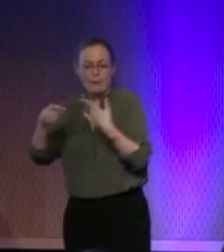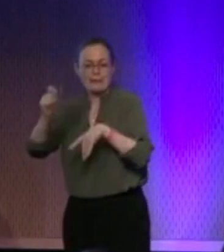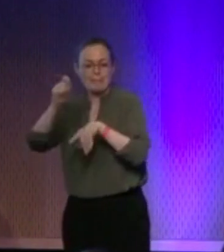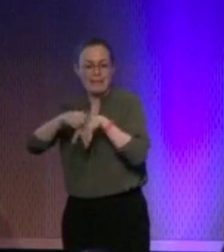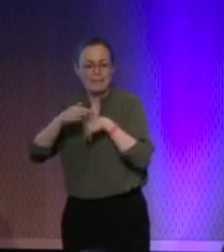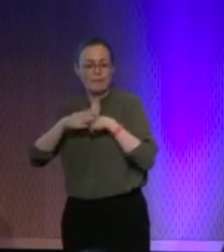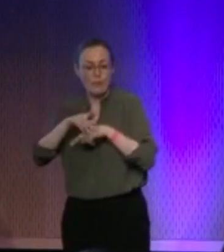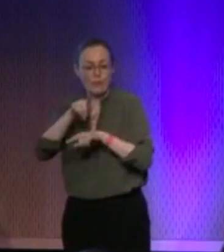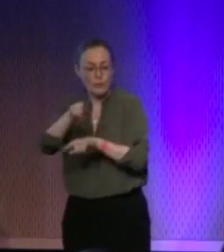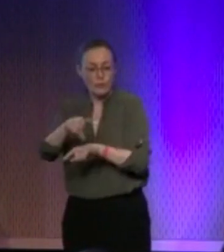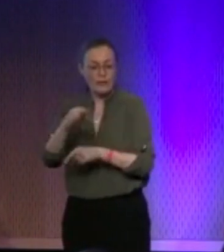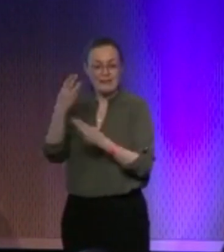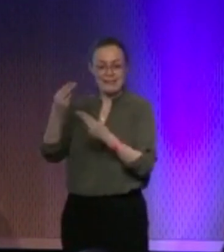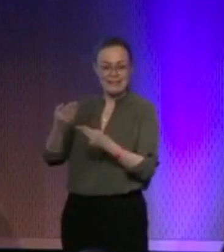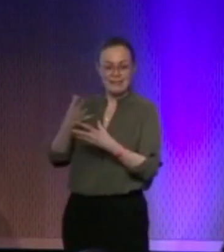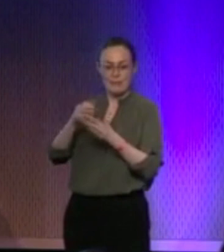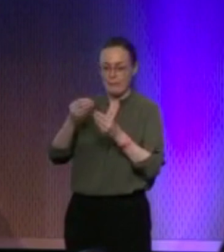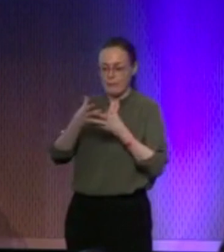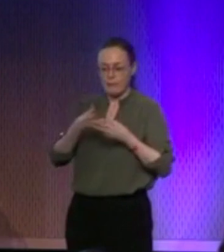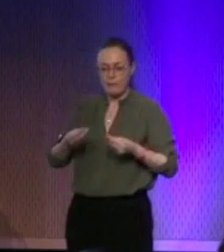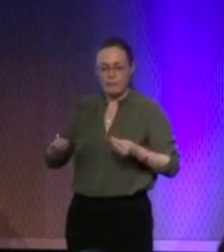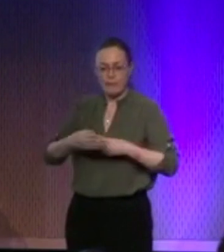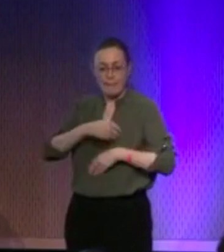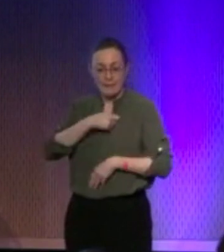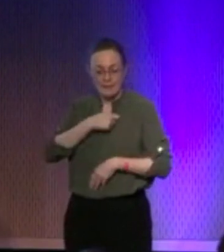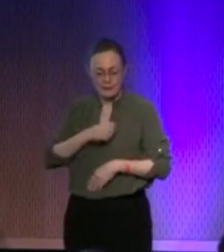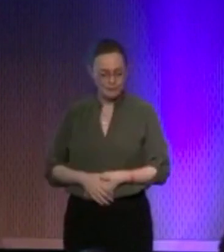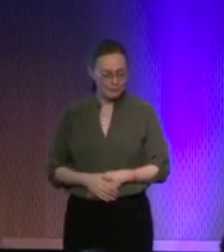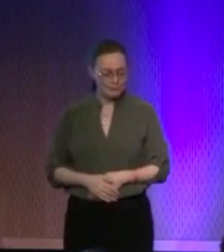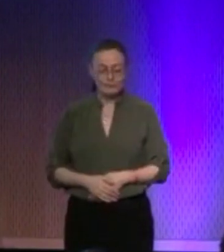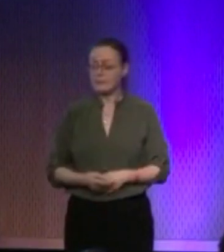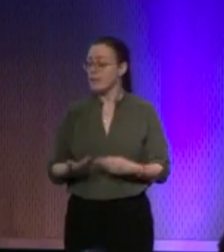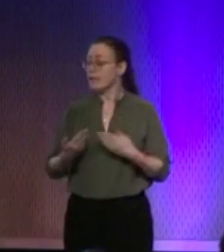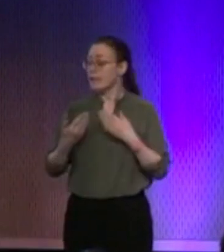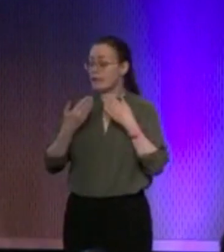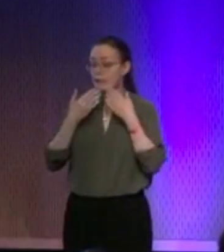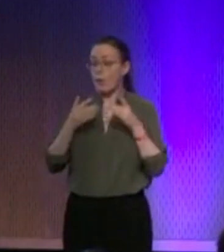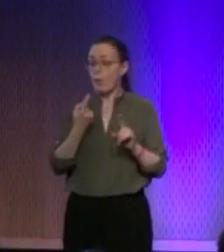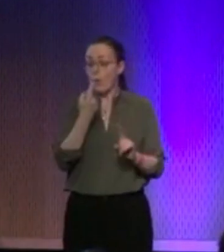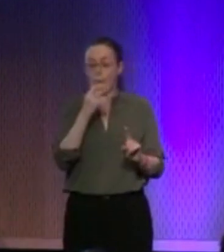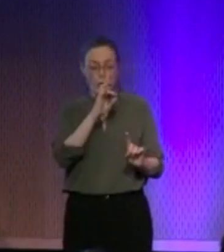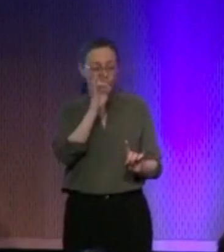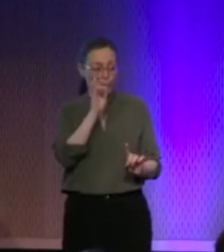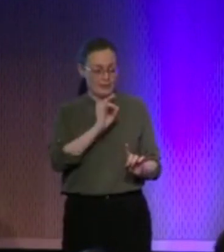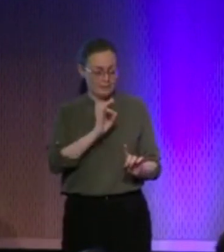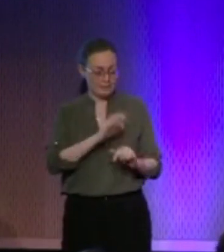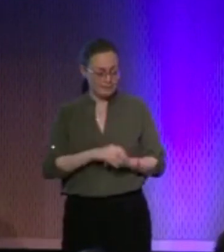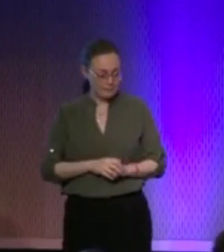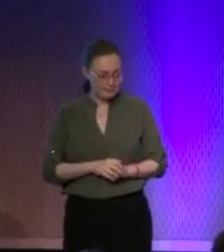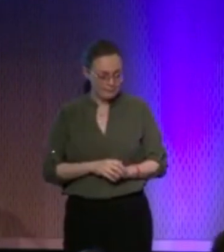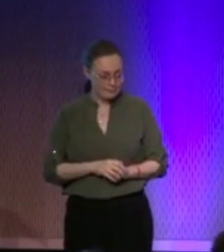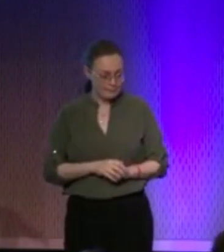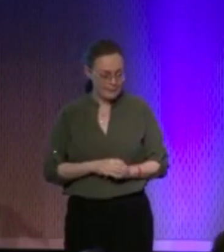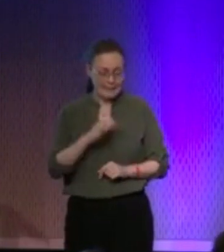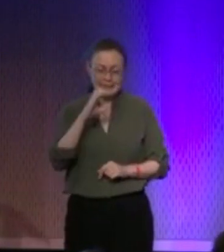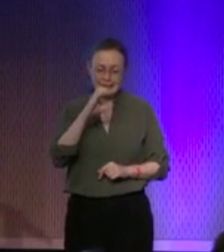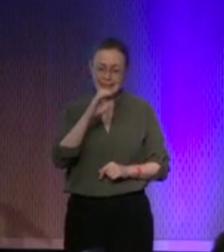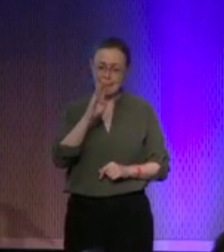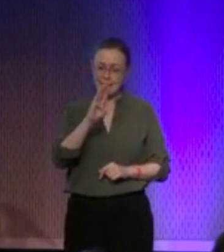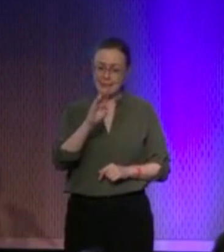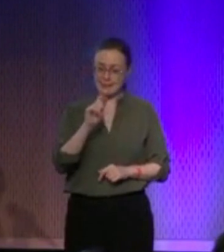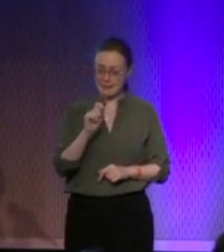if anxiety is really problematic. Thanks very much. And another question, is